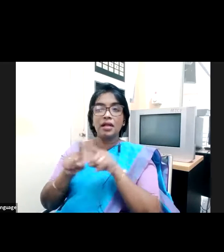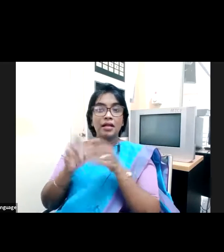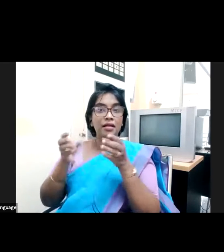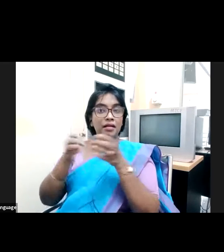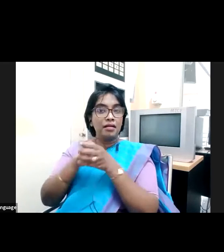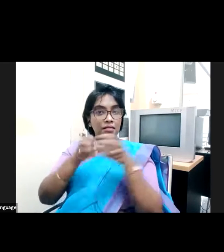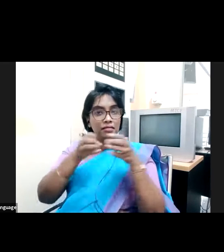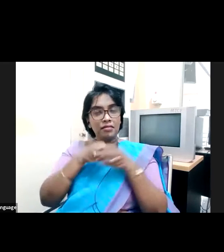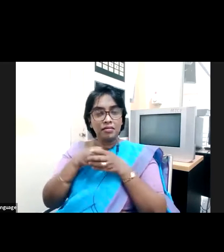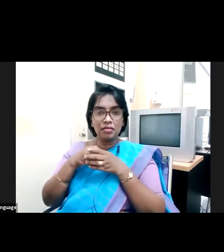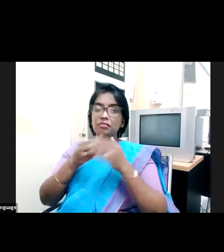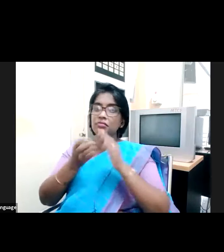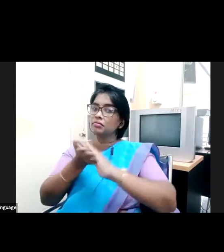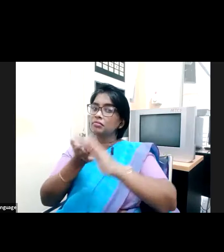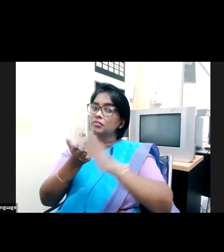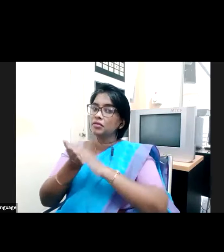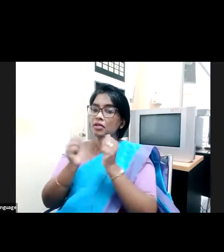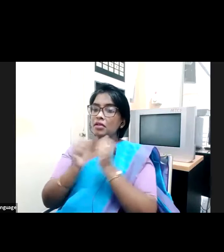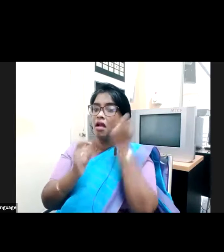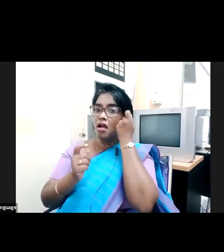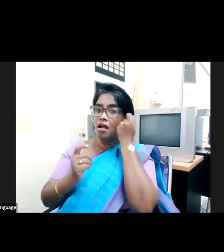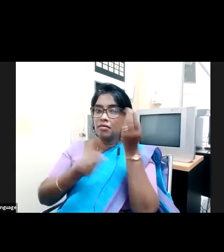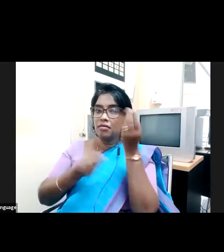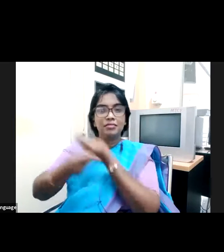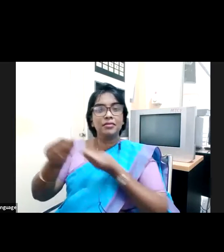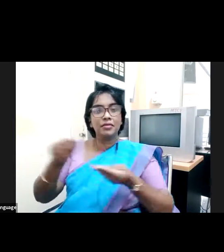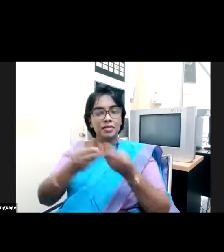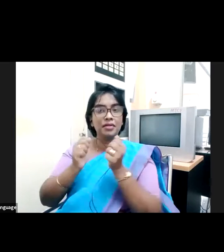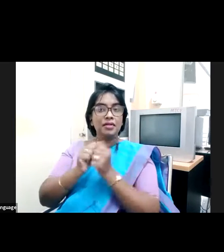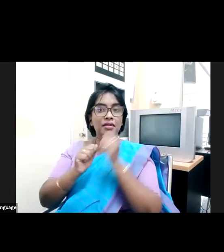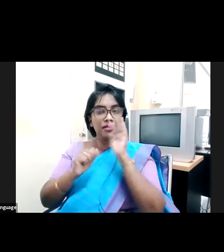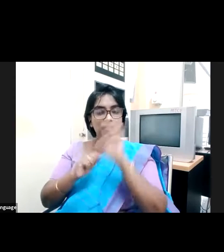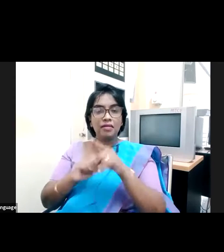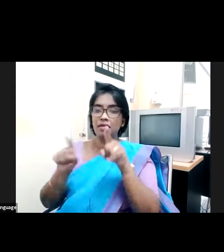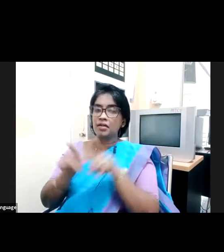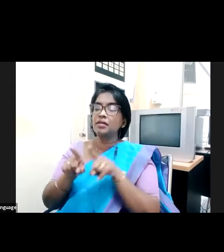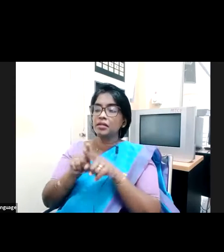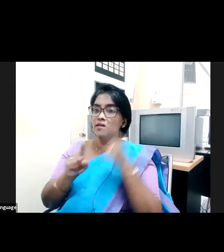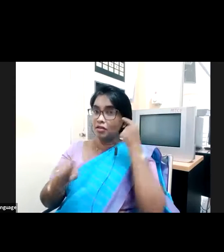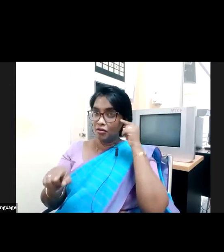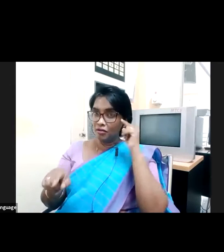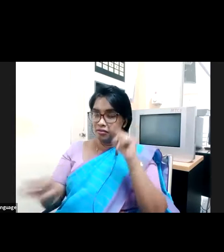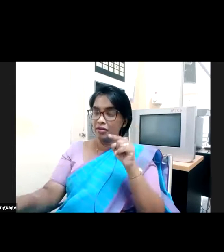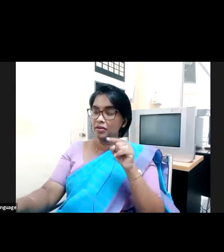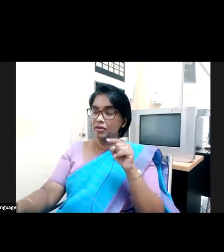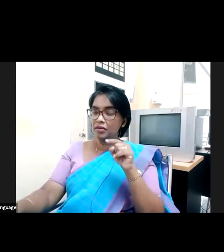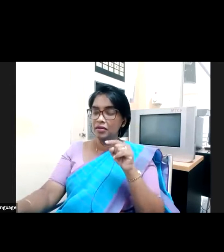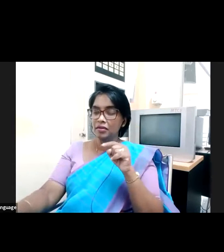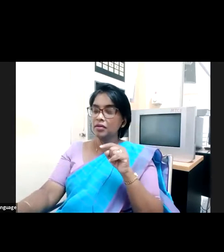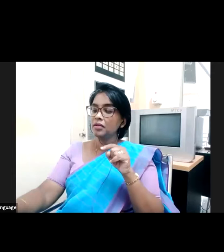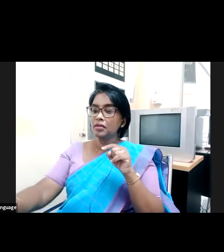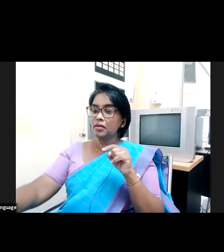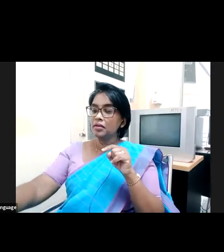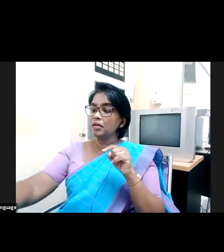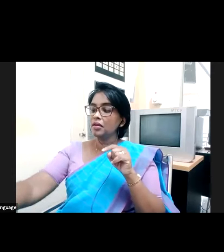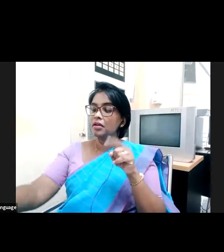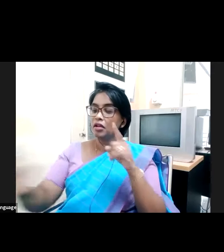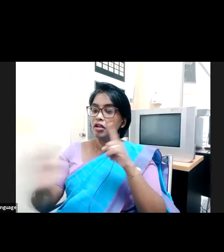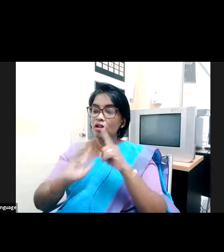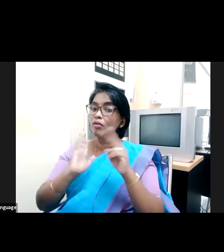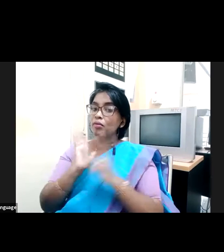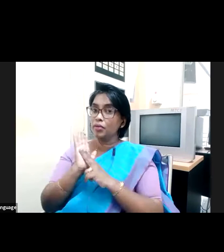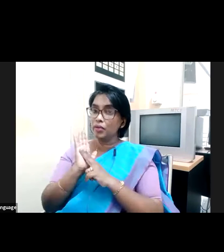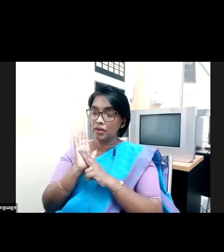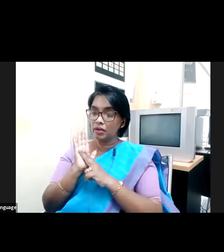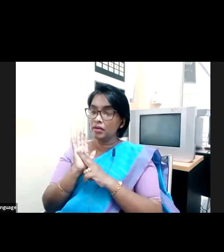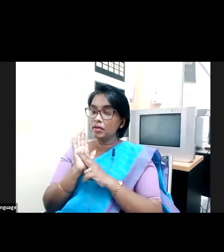workers' organizations. Implementation of the UN guiding principles in business operations and